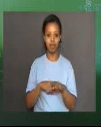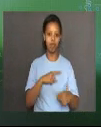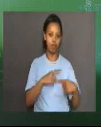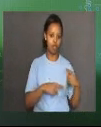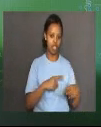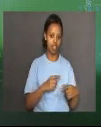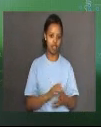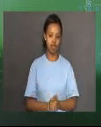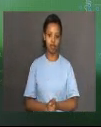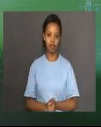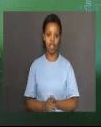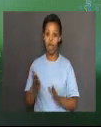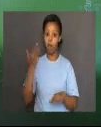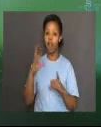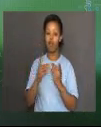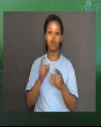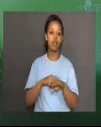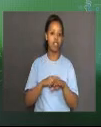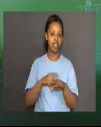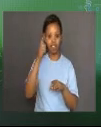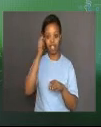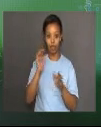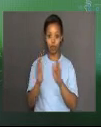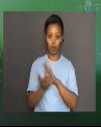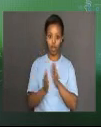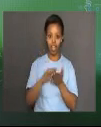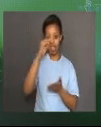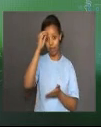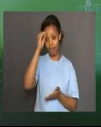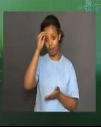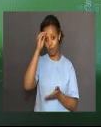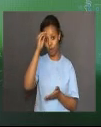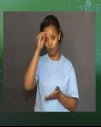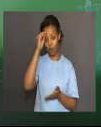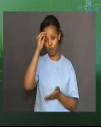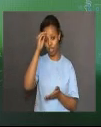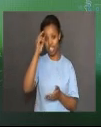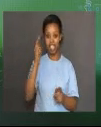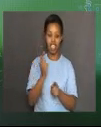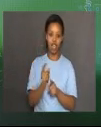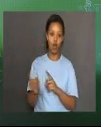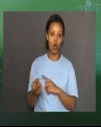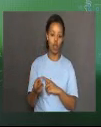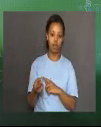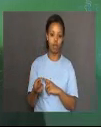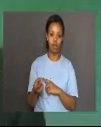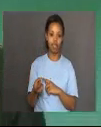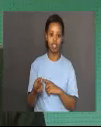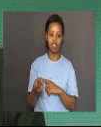genetics. Last time, we learned about the practical applications of